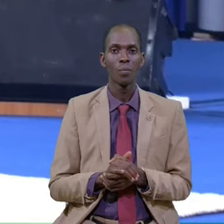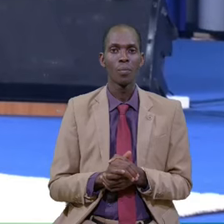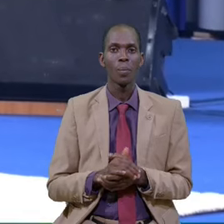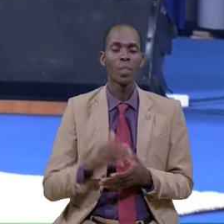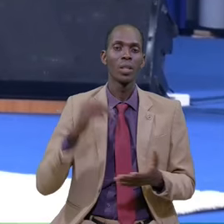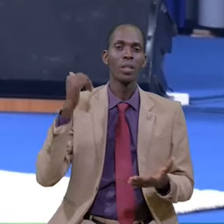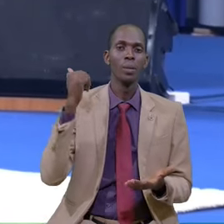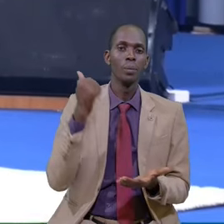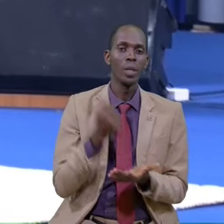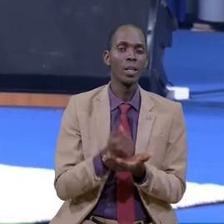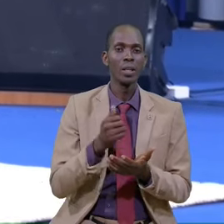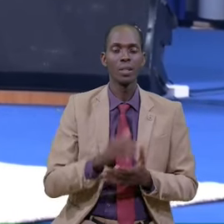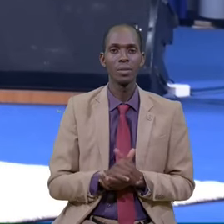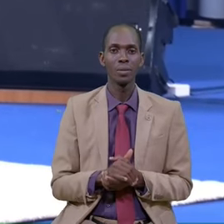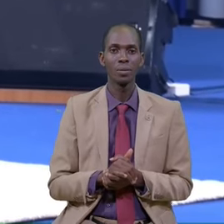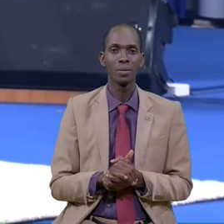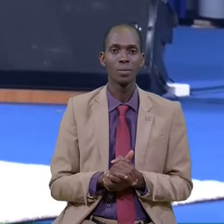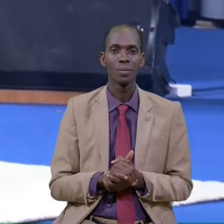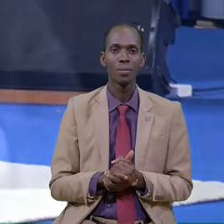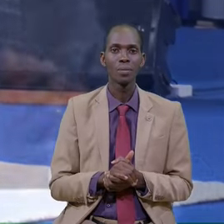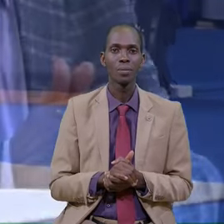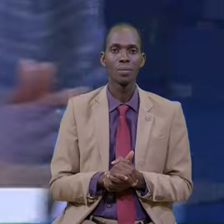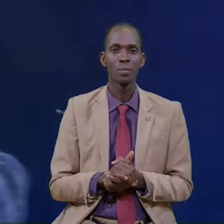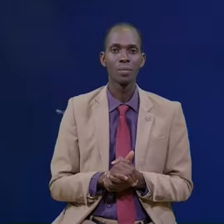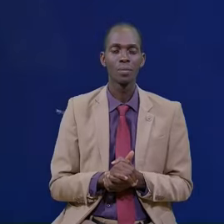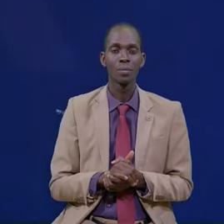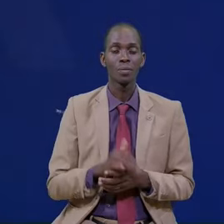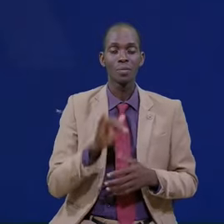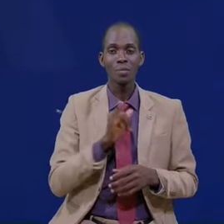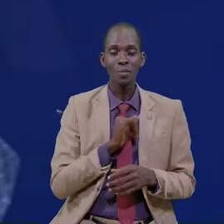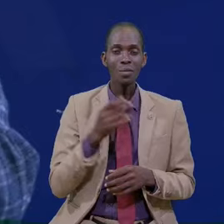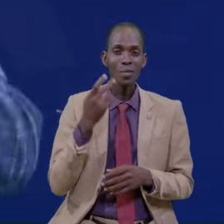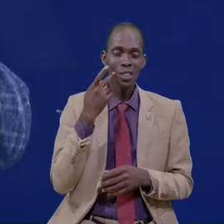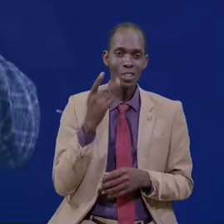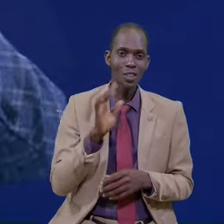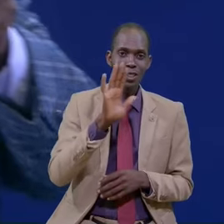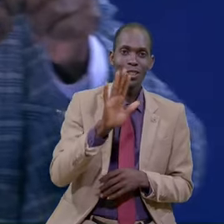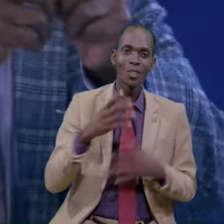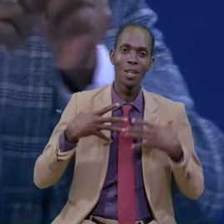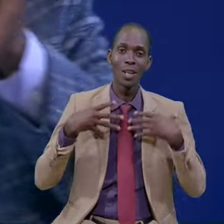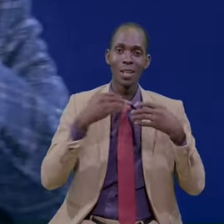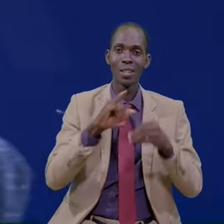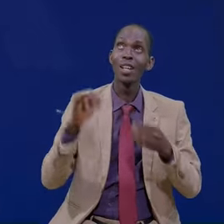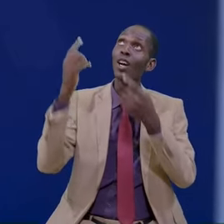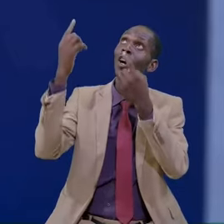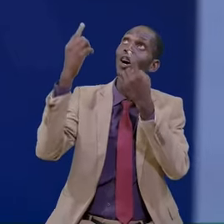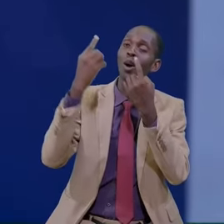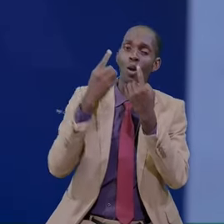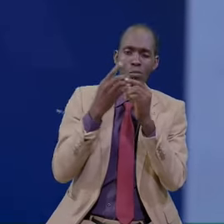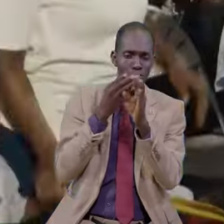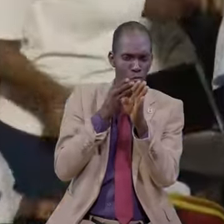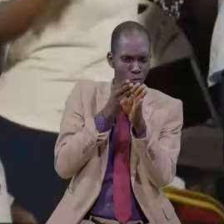amen amen I see your coming your Direction coming